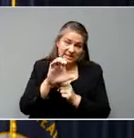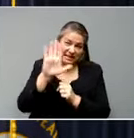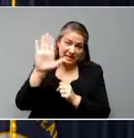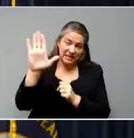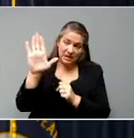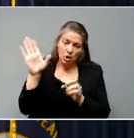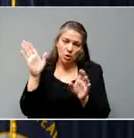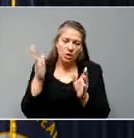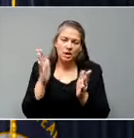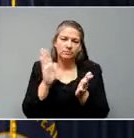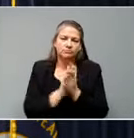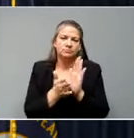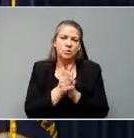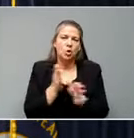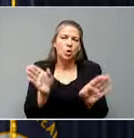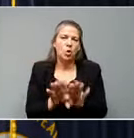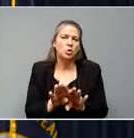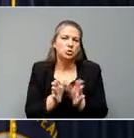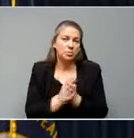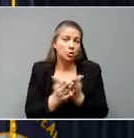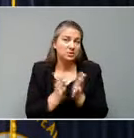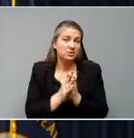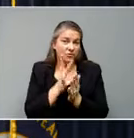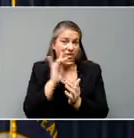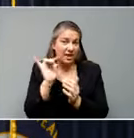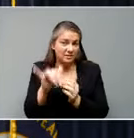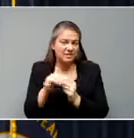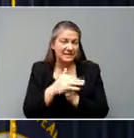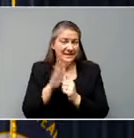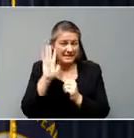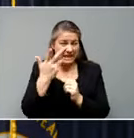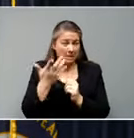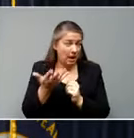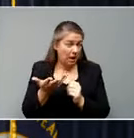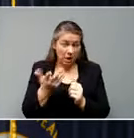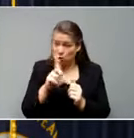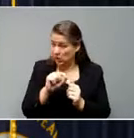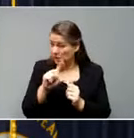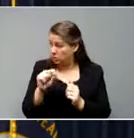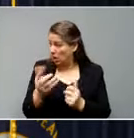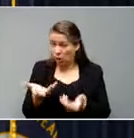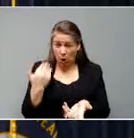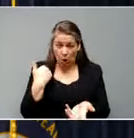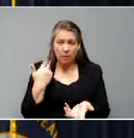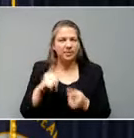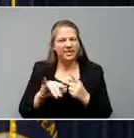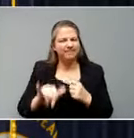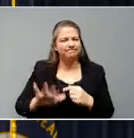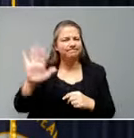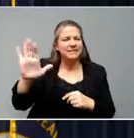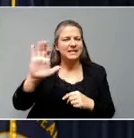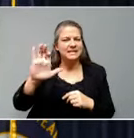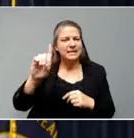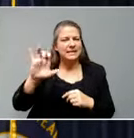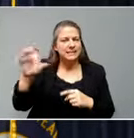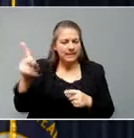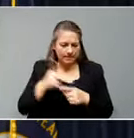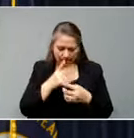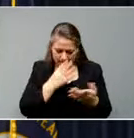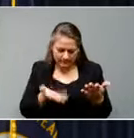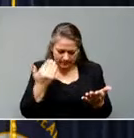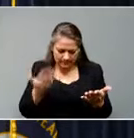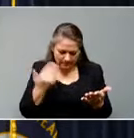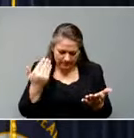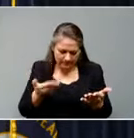a while ago, but that's the way that the CDC works, and that they continue to have you work